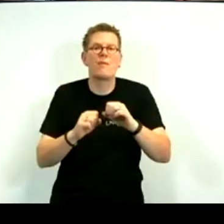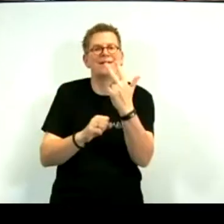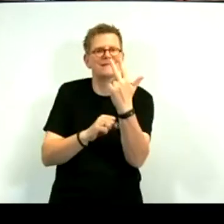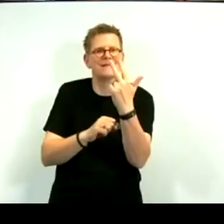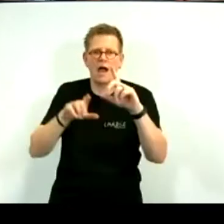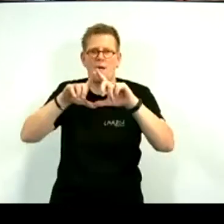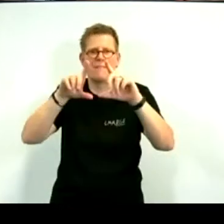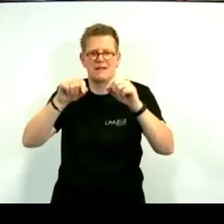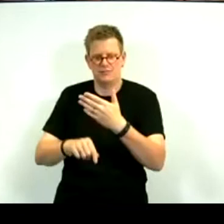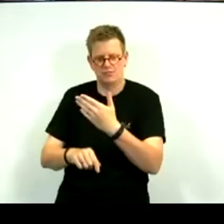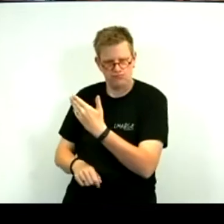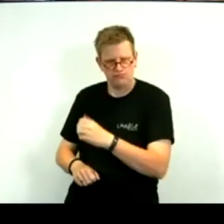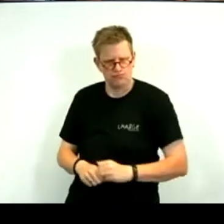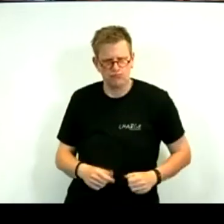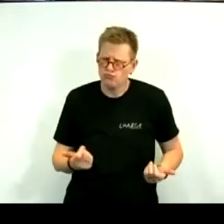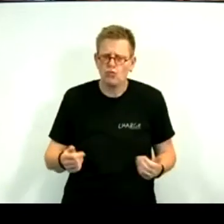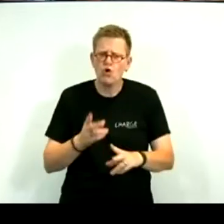acuity, and the next picture